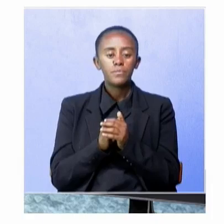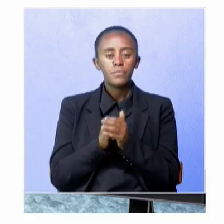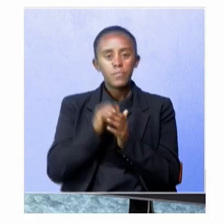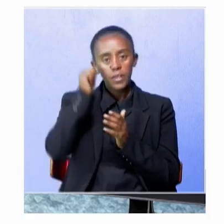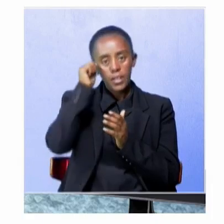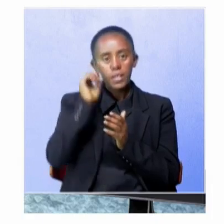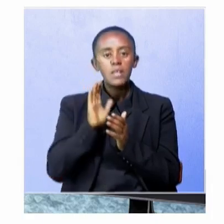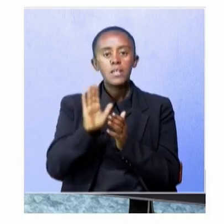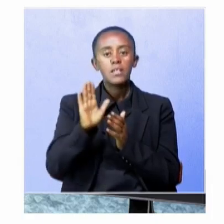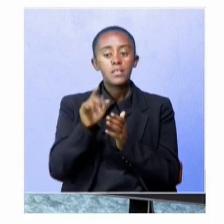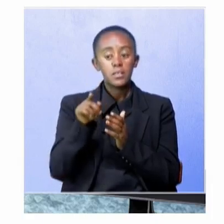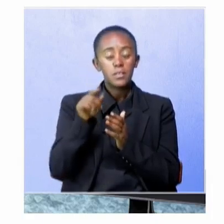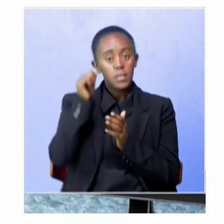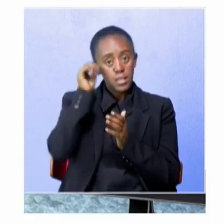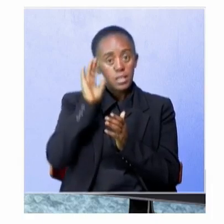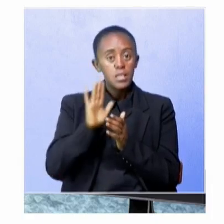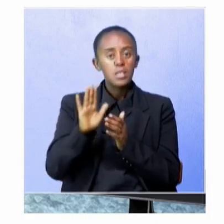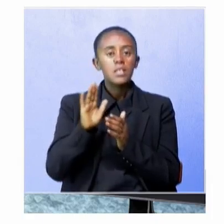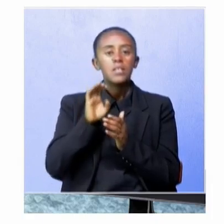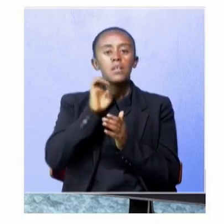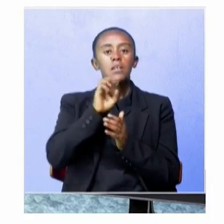endurance